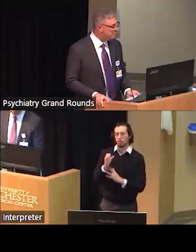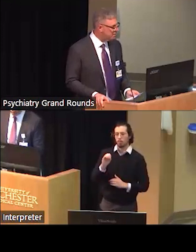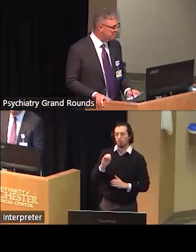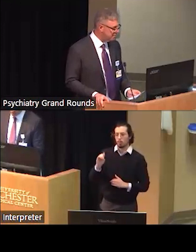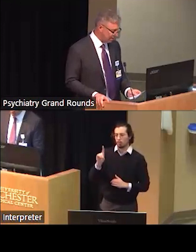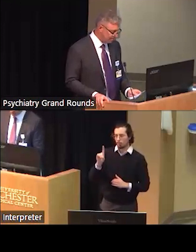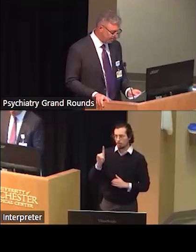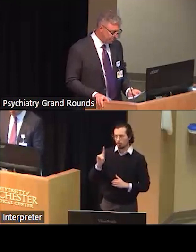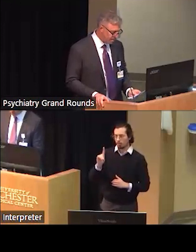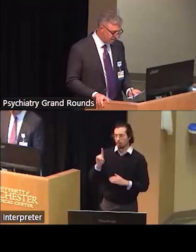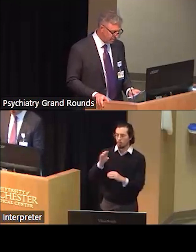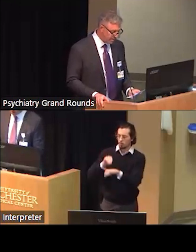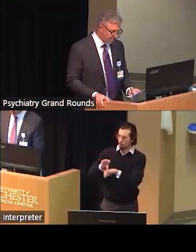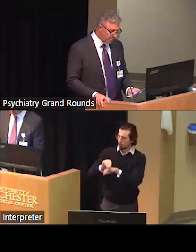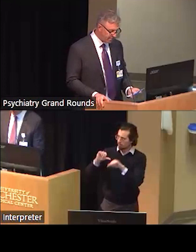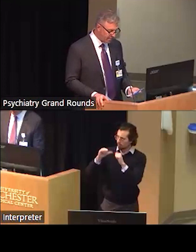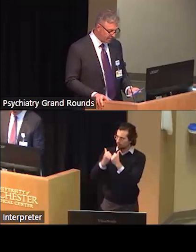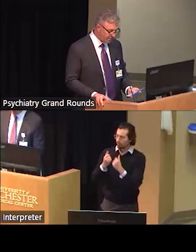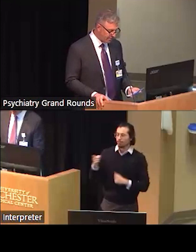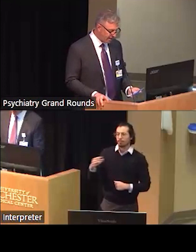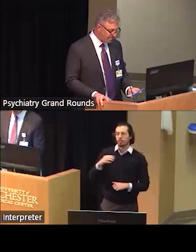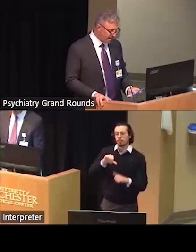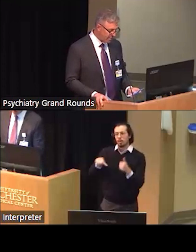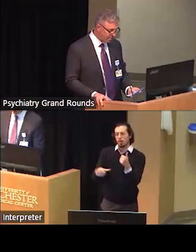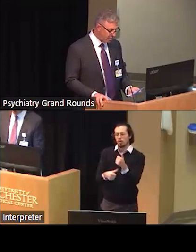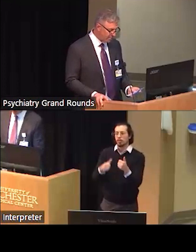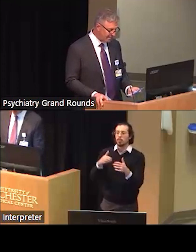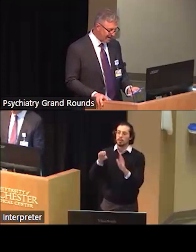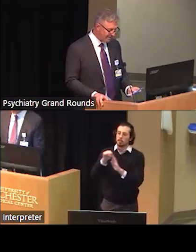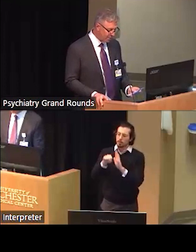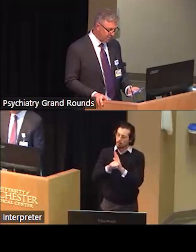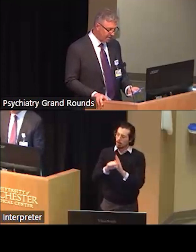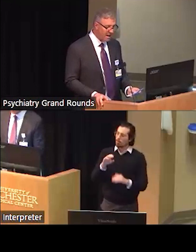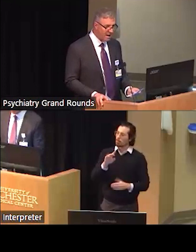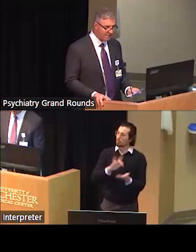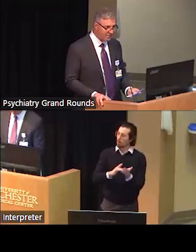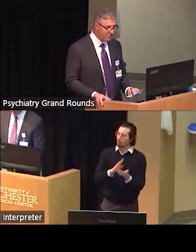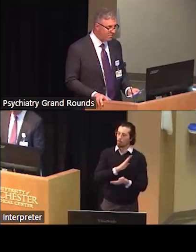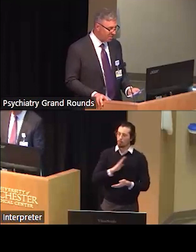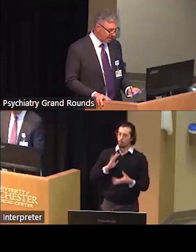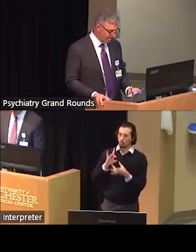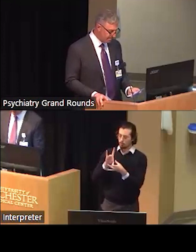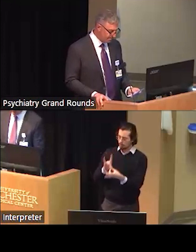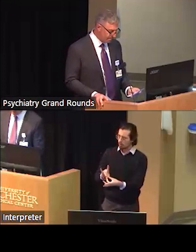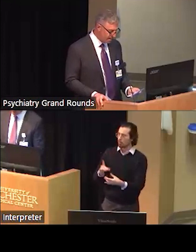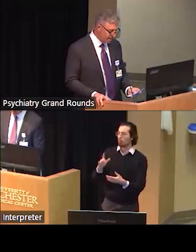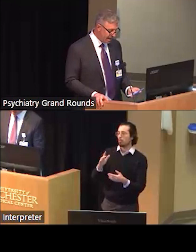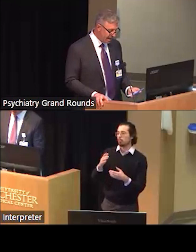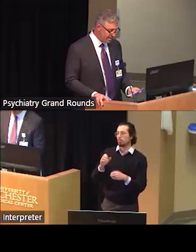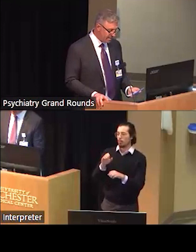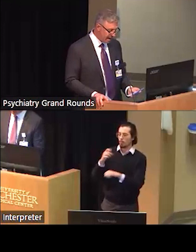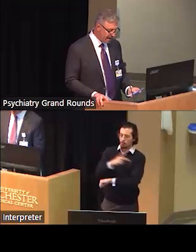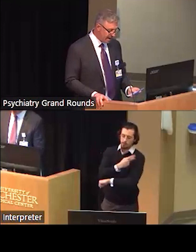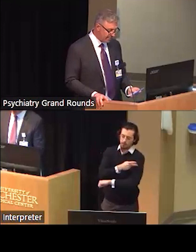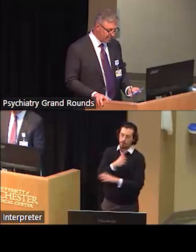OOD consultancy. He was a member of the Federation of State Medical Boards Task Force on Physician Burnout